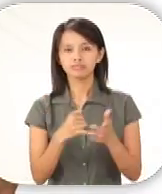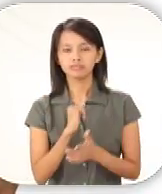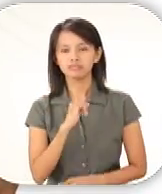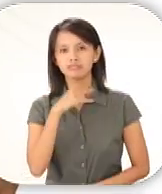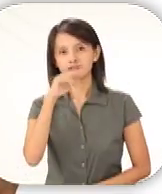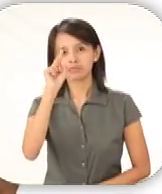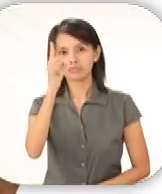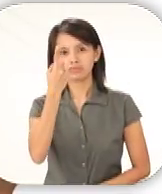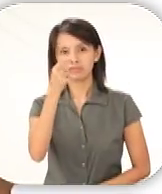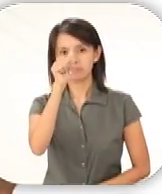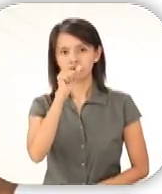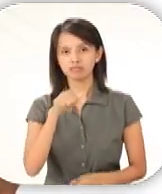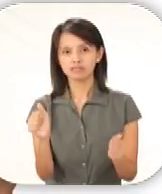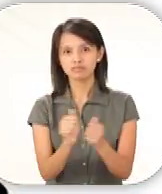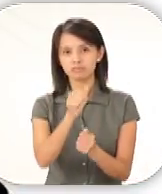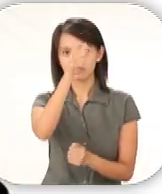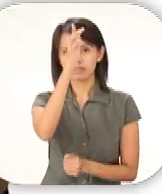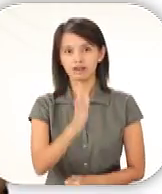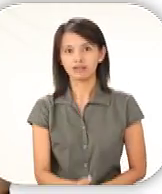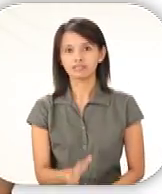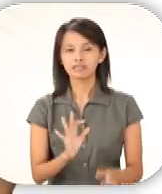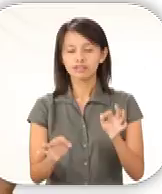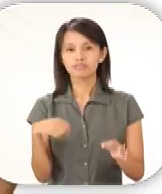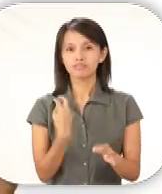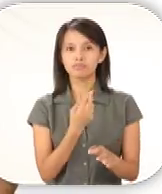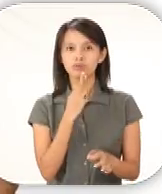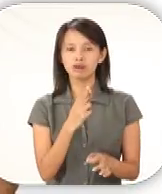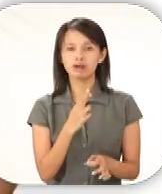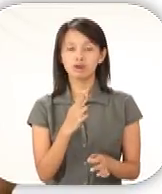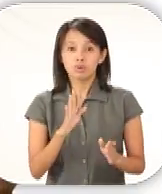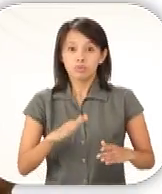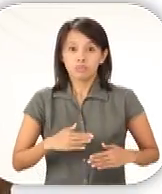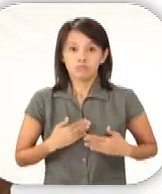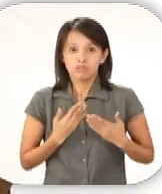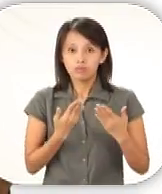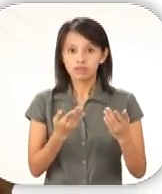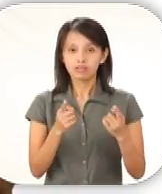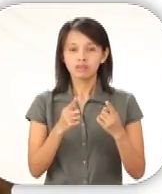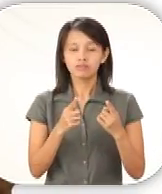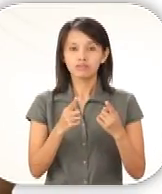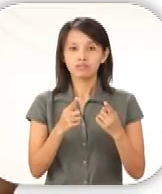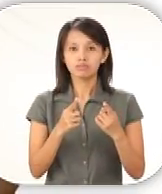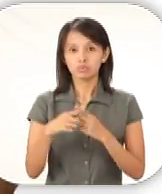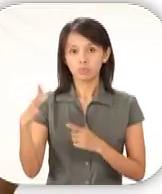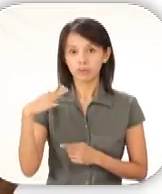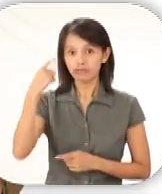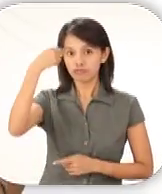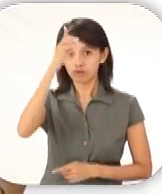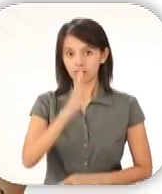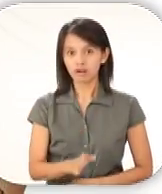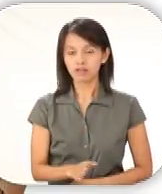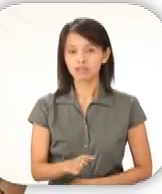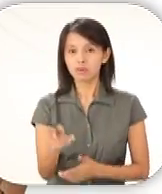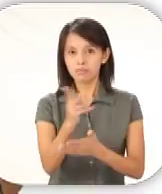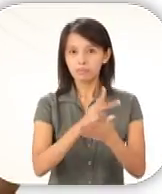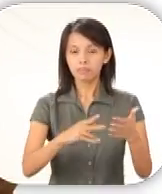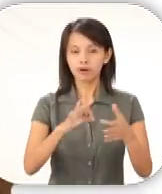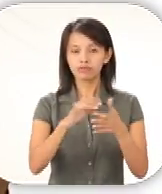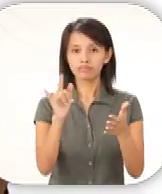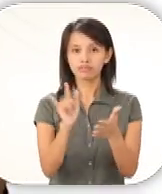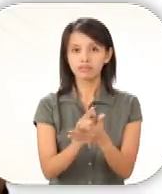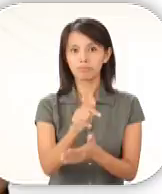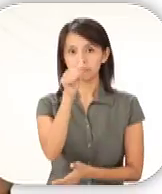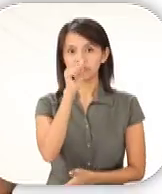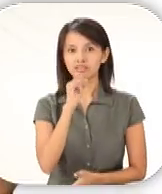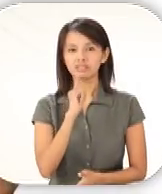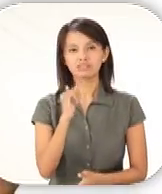come. But it is not only patience with God. If we are willing to wait for God,